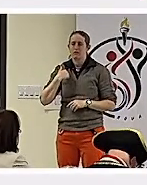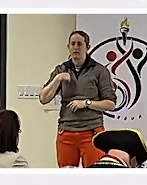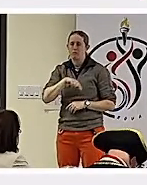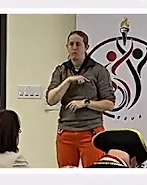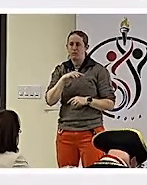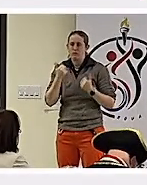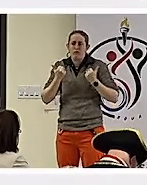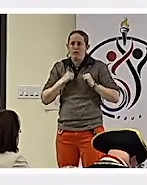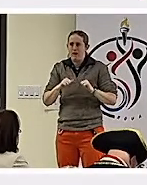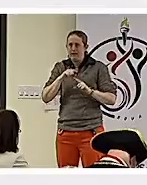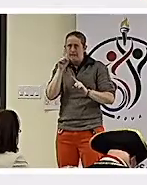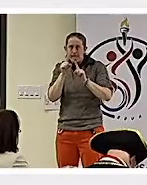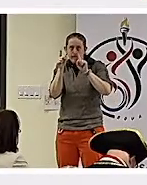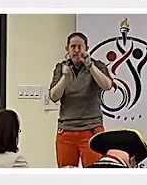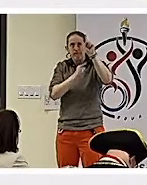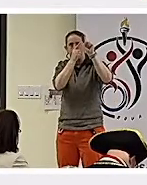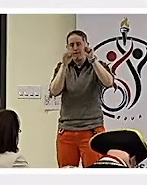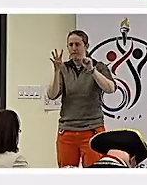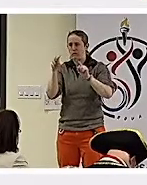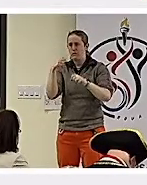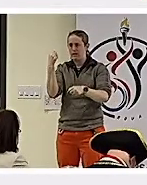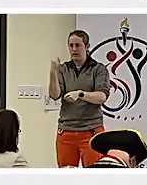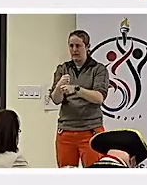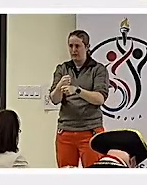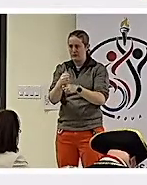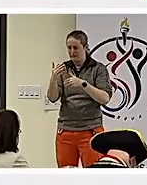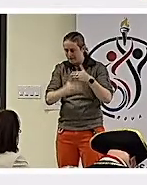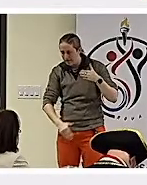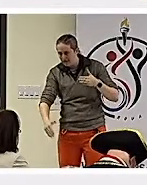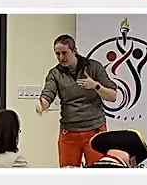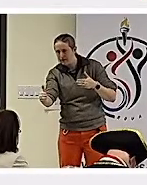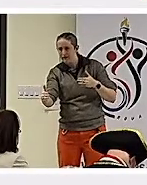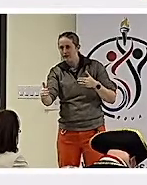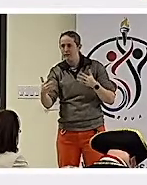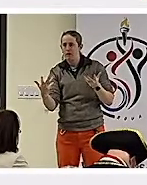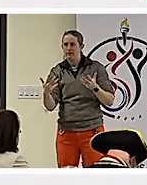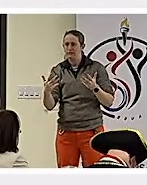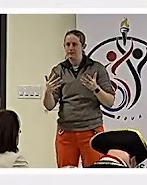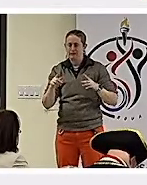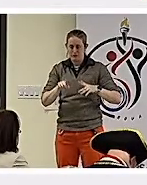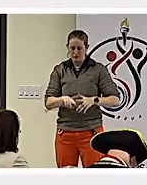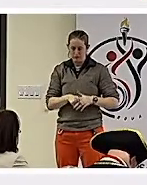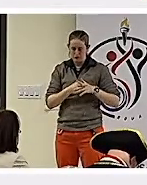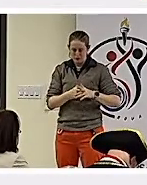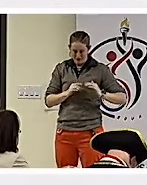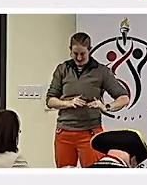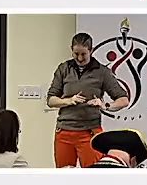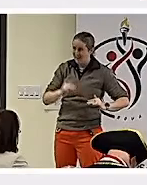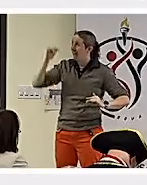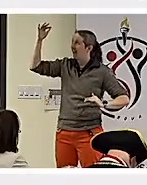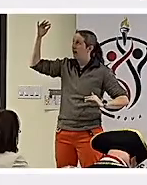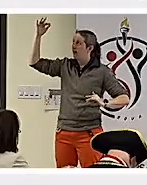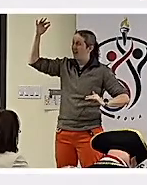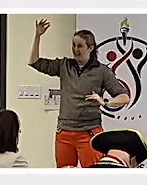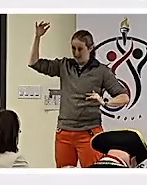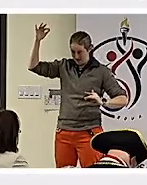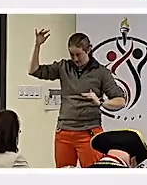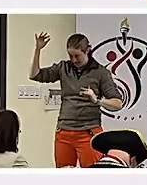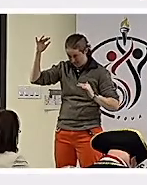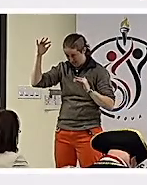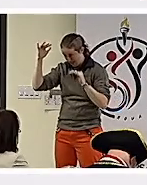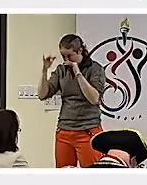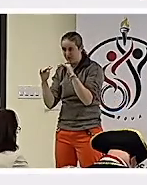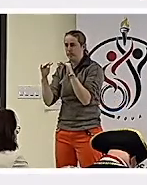of us, is for those movements to meet somewhere in the middle. This